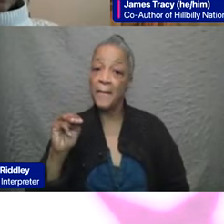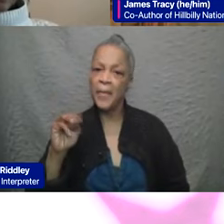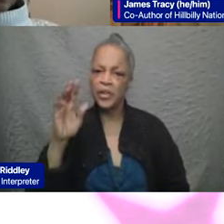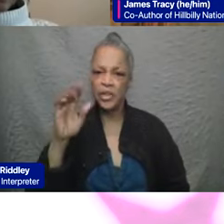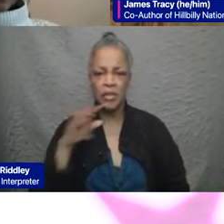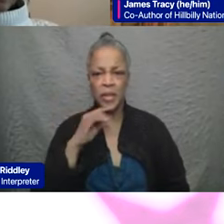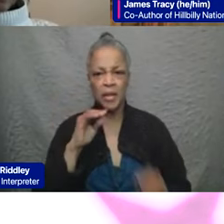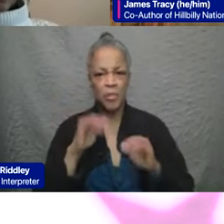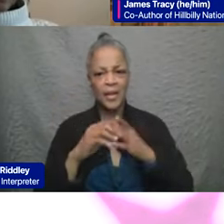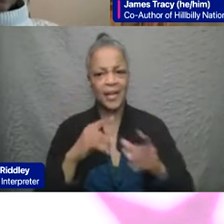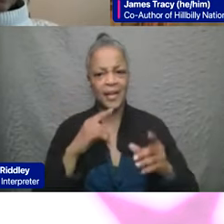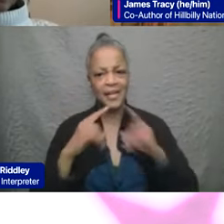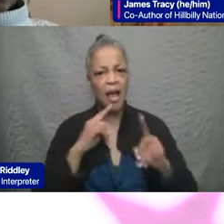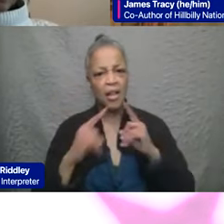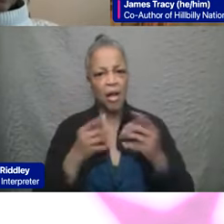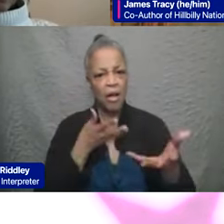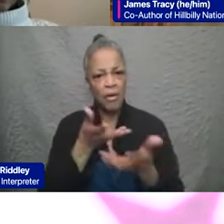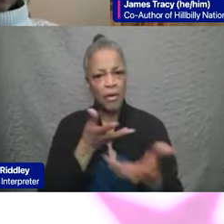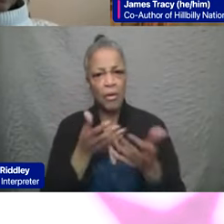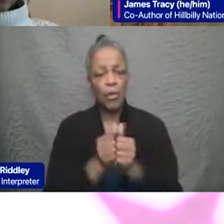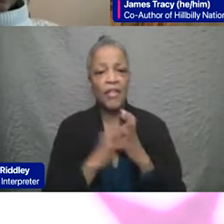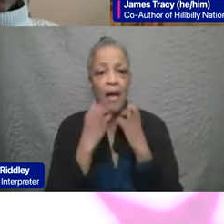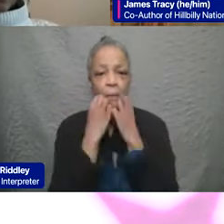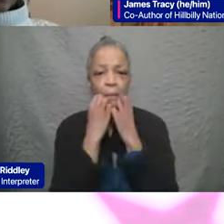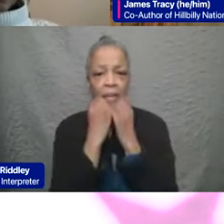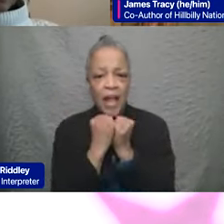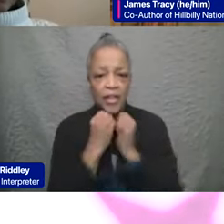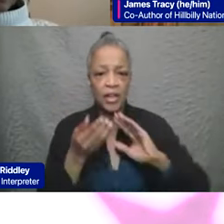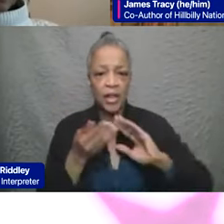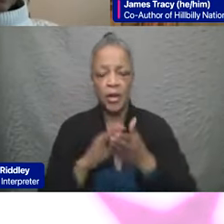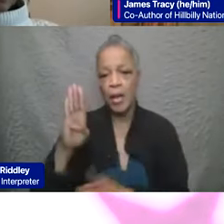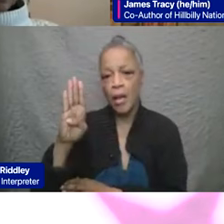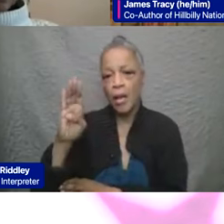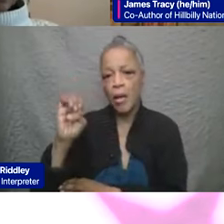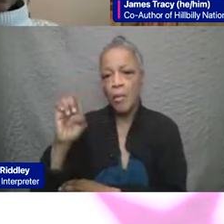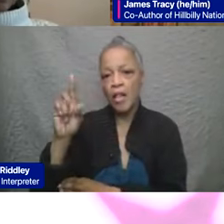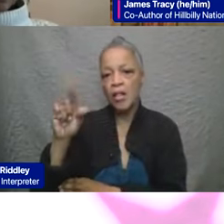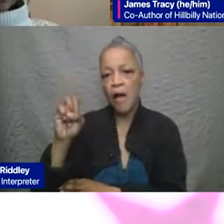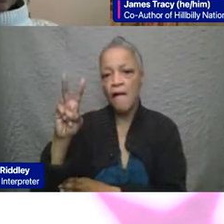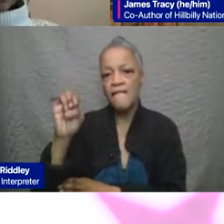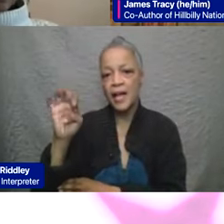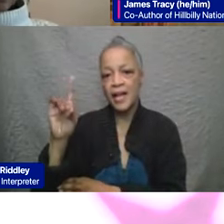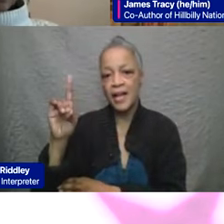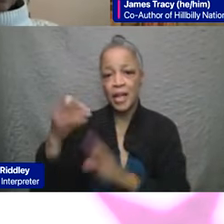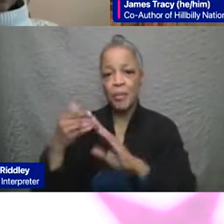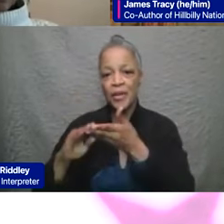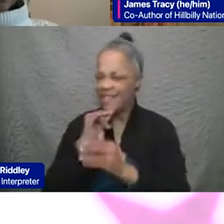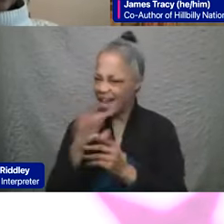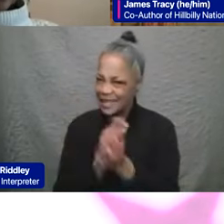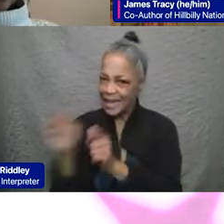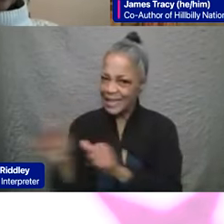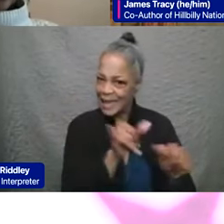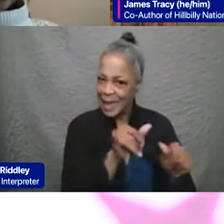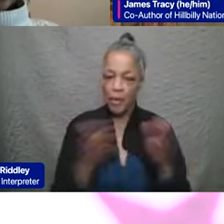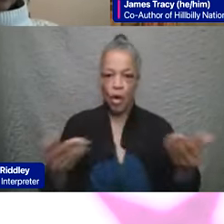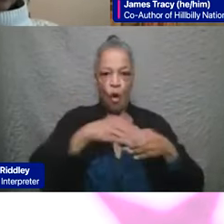in dialogue with the idea of a beloved community there? Because they're not the exact same thing, but there's so much, to me, there's so much